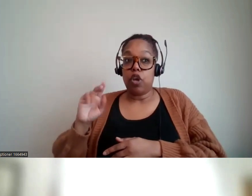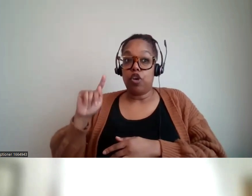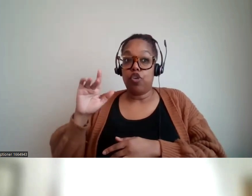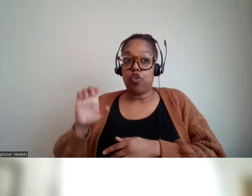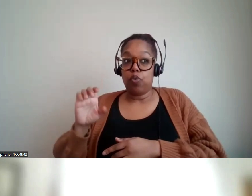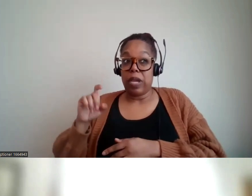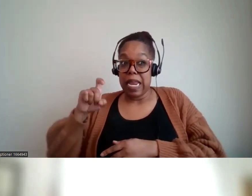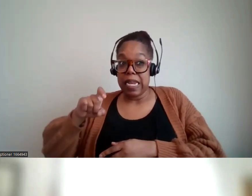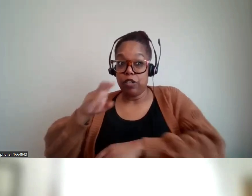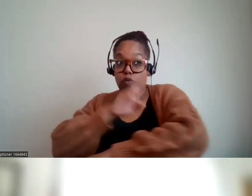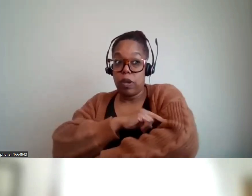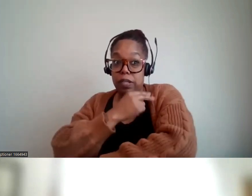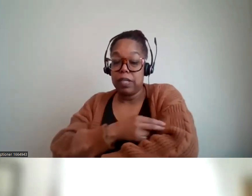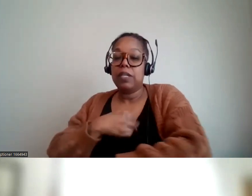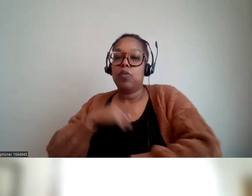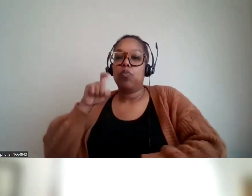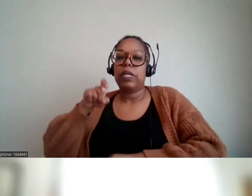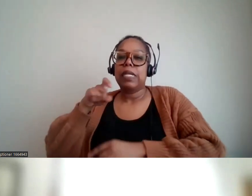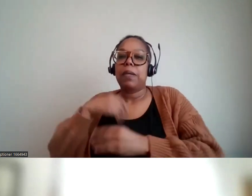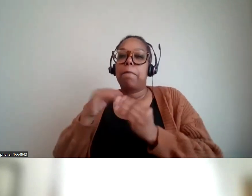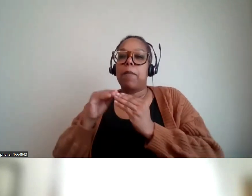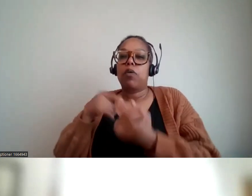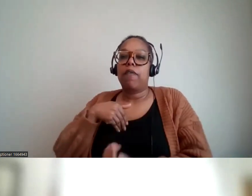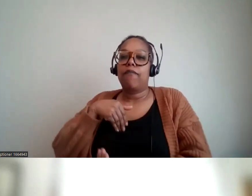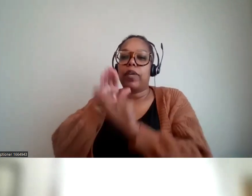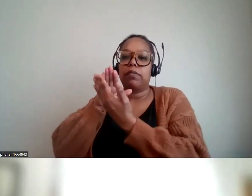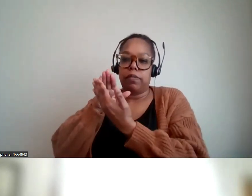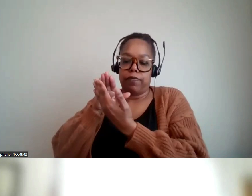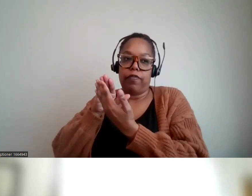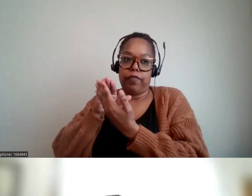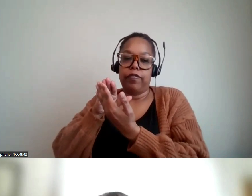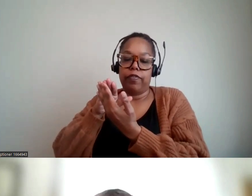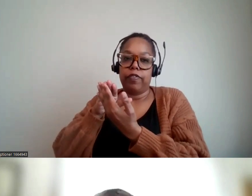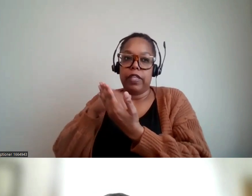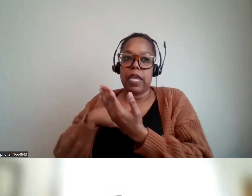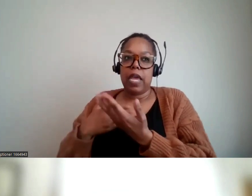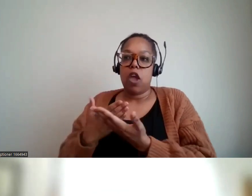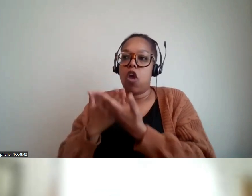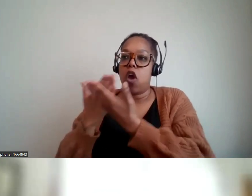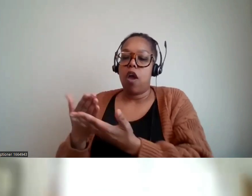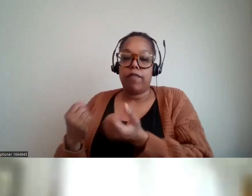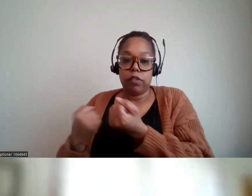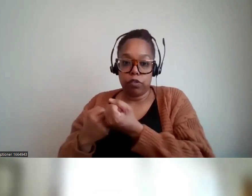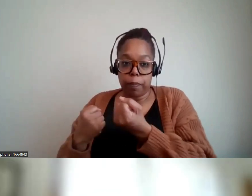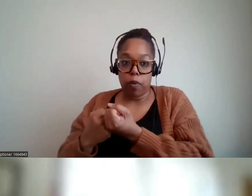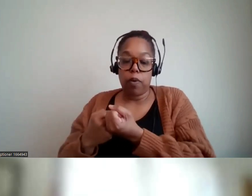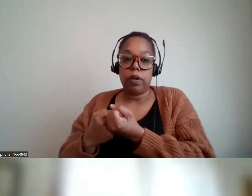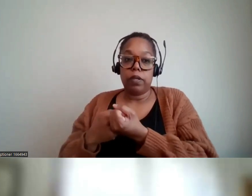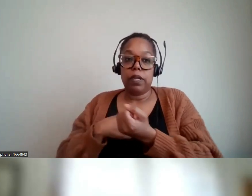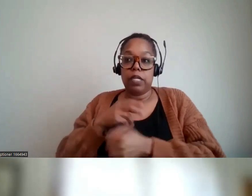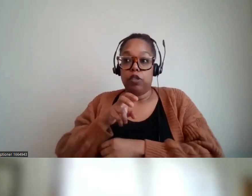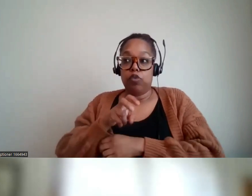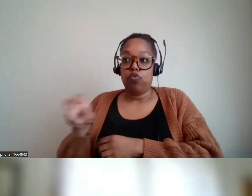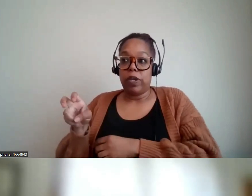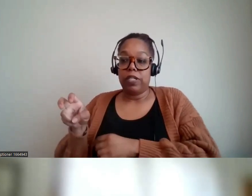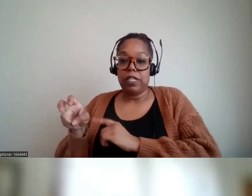hospitalized, is to go and do the face-to-face anyway, and then offer support and transition from the home